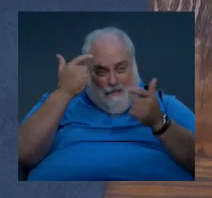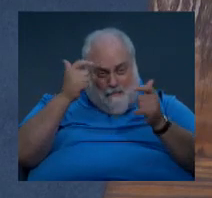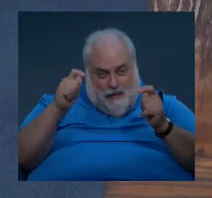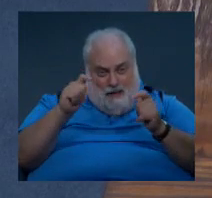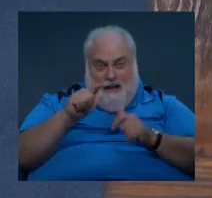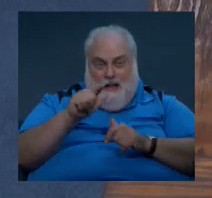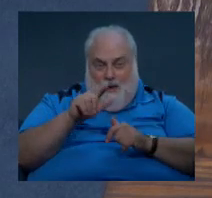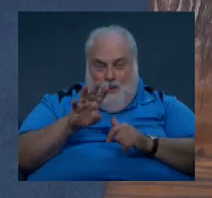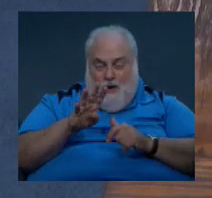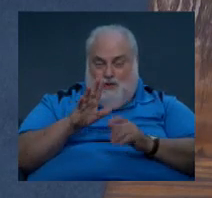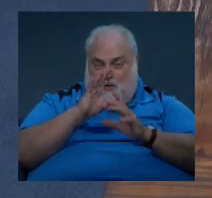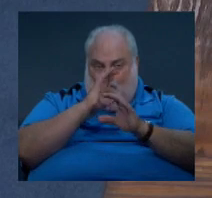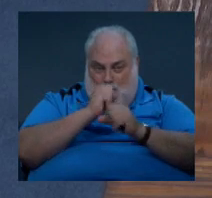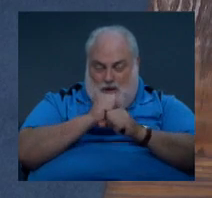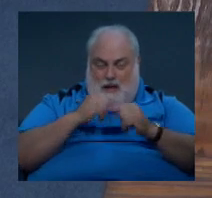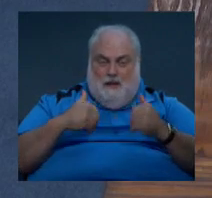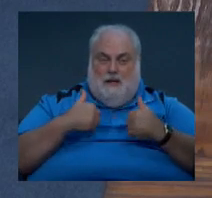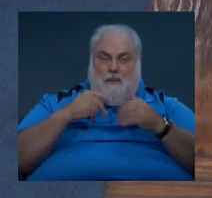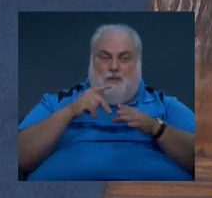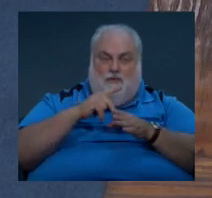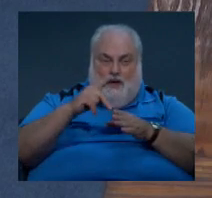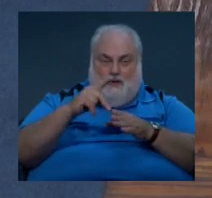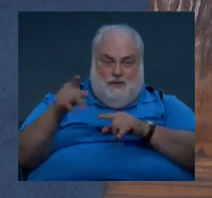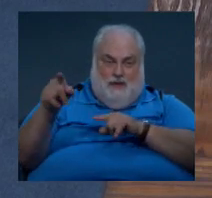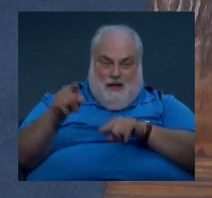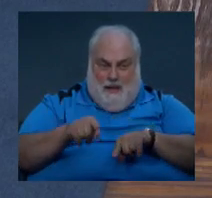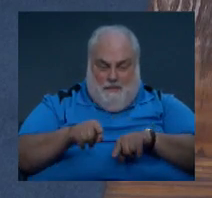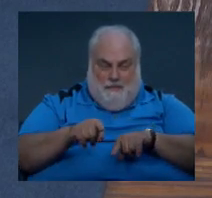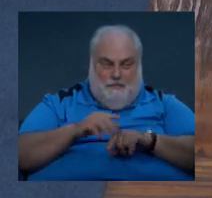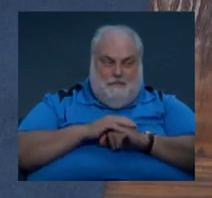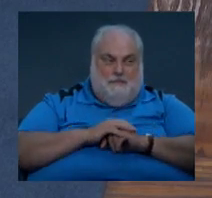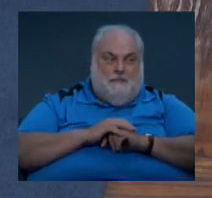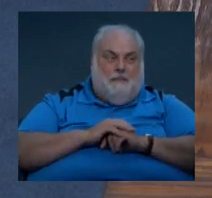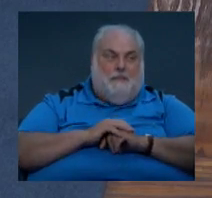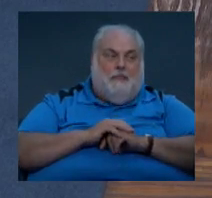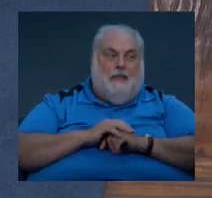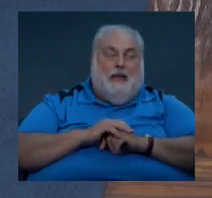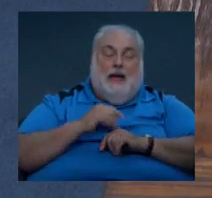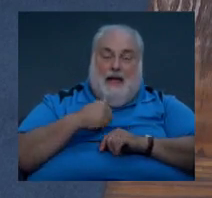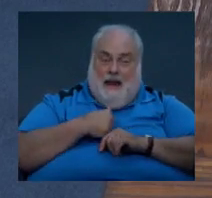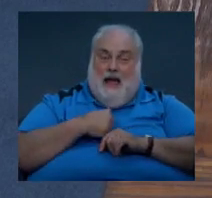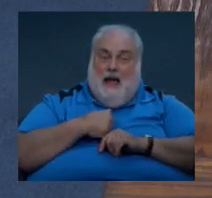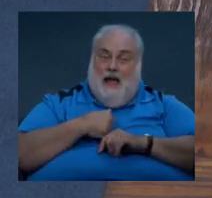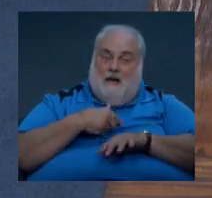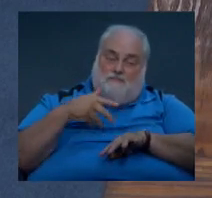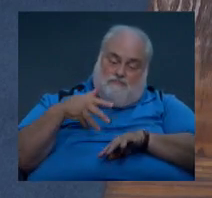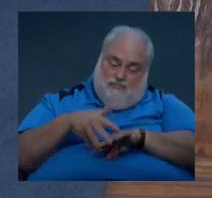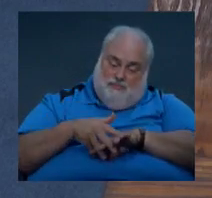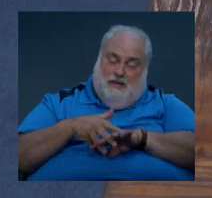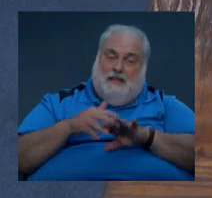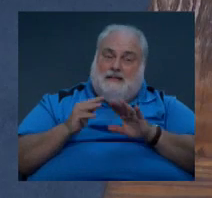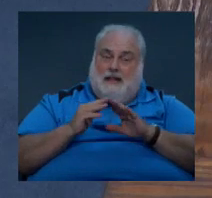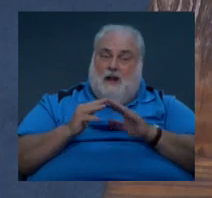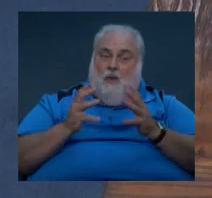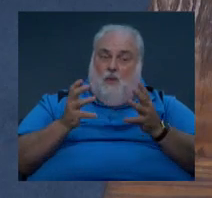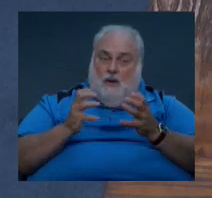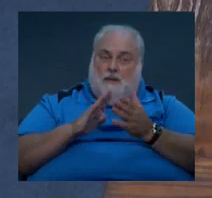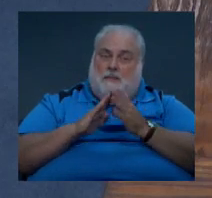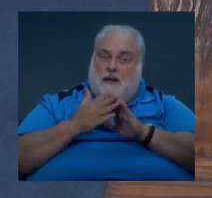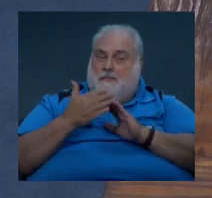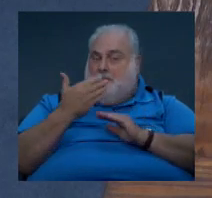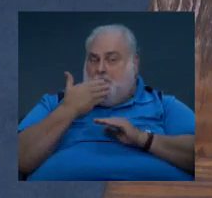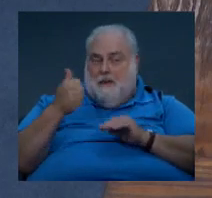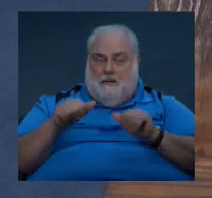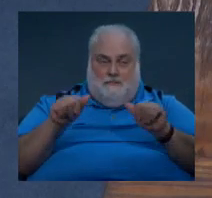Commerce to attract and retain young professionals. And I am invested in the city and would like for it to be the best that it